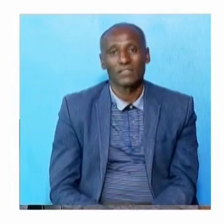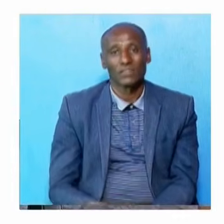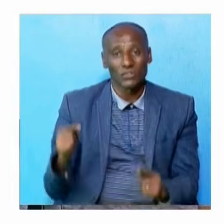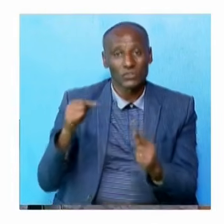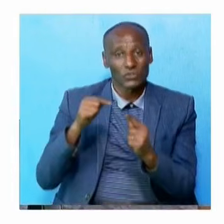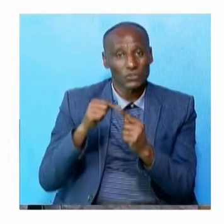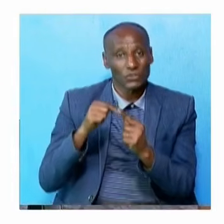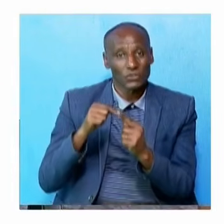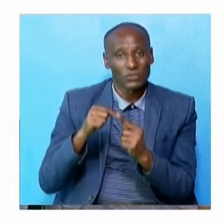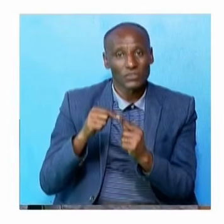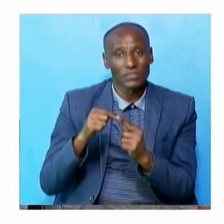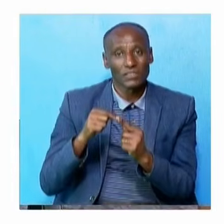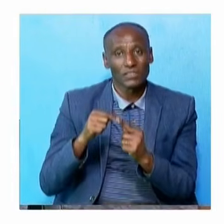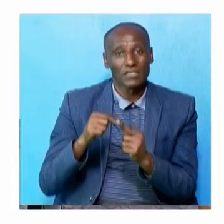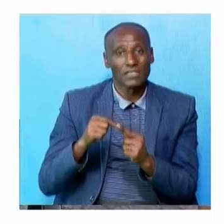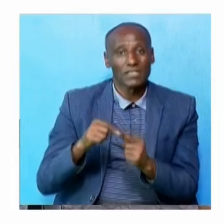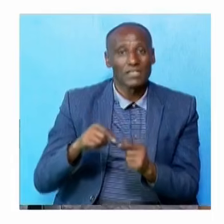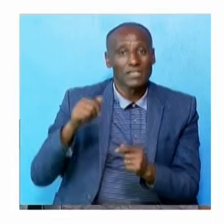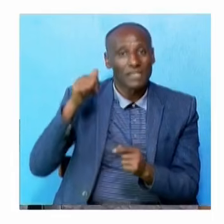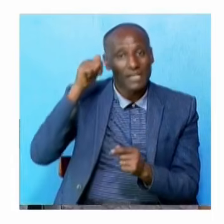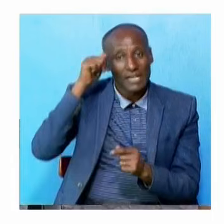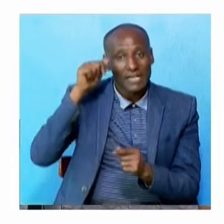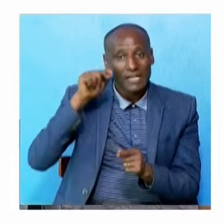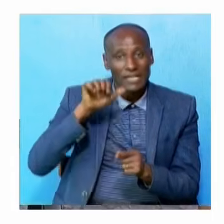to his father.